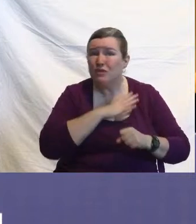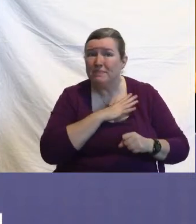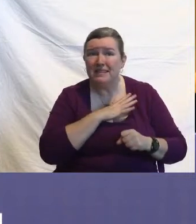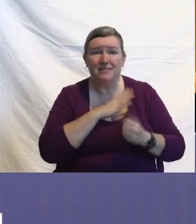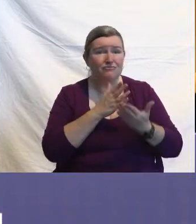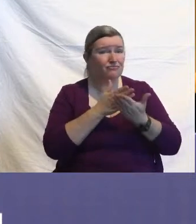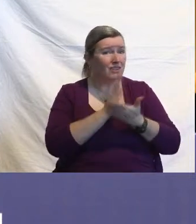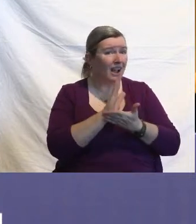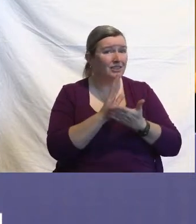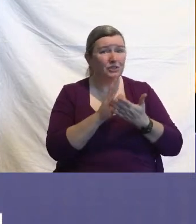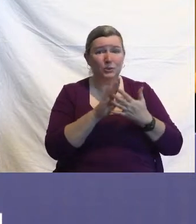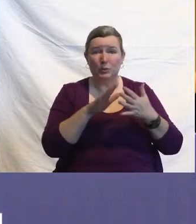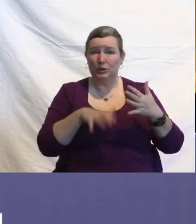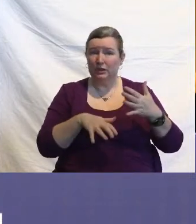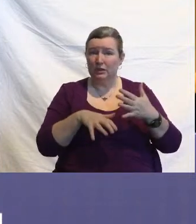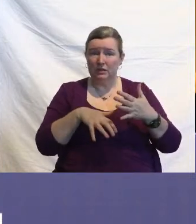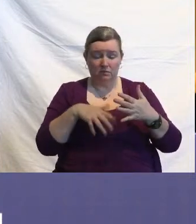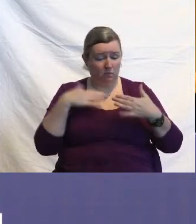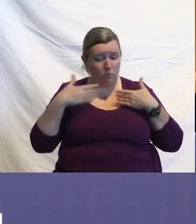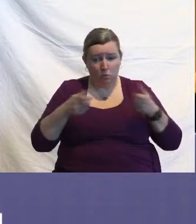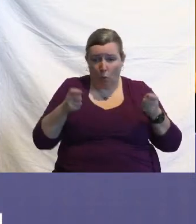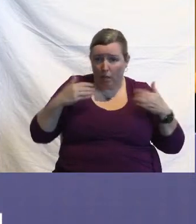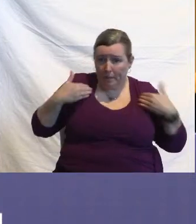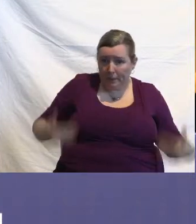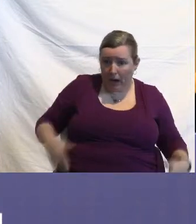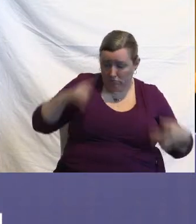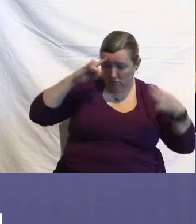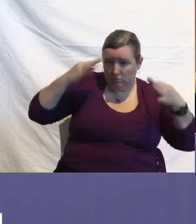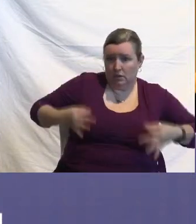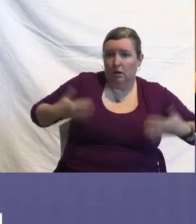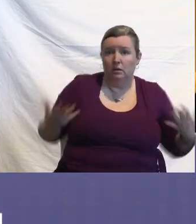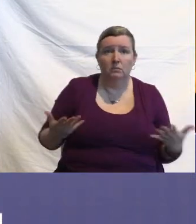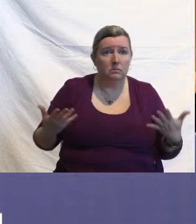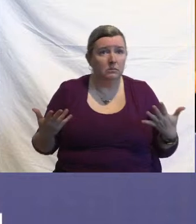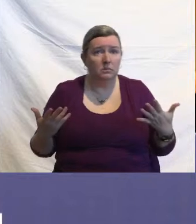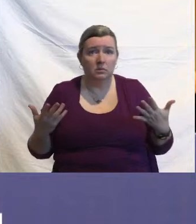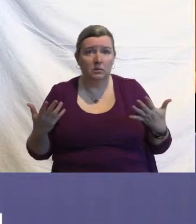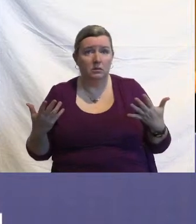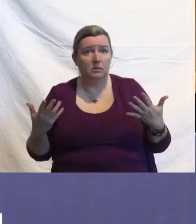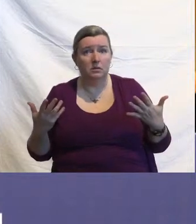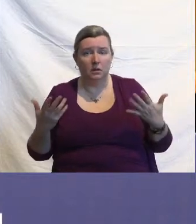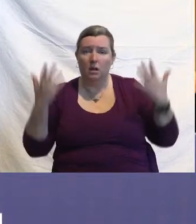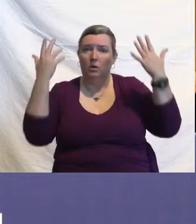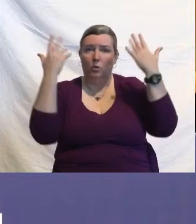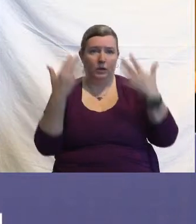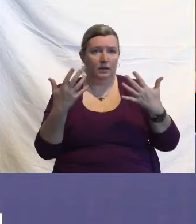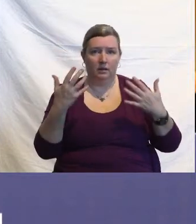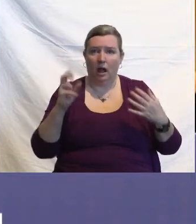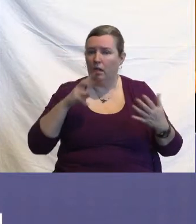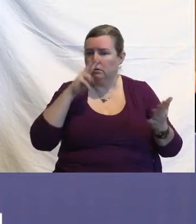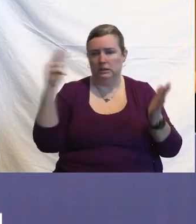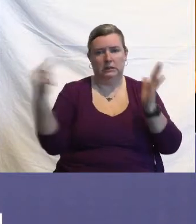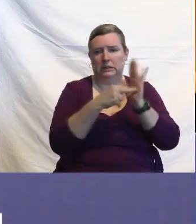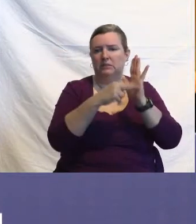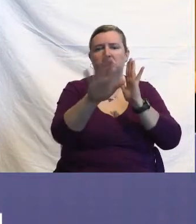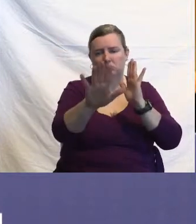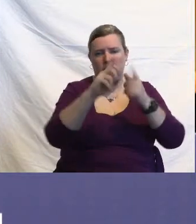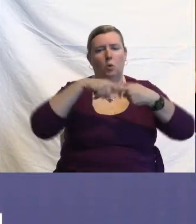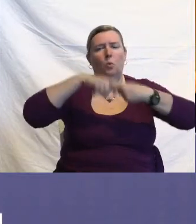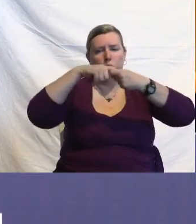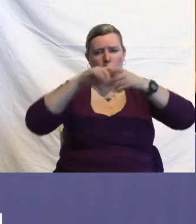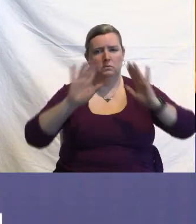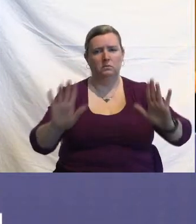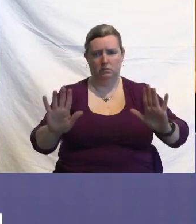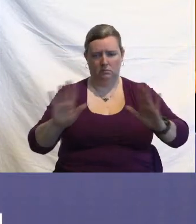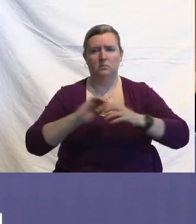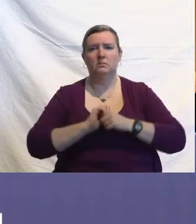high, if not at the top of that list. But I'll defer in terms of the specifics on that because I have not seen it, and we'll leave it at that. Sam, is